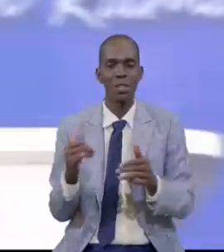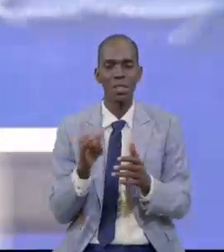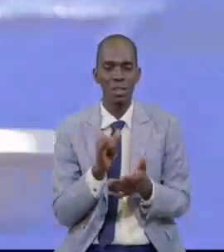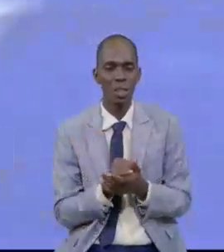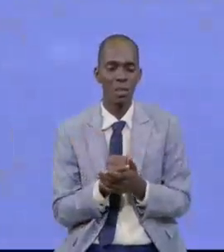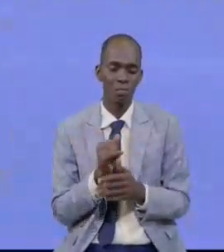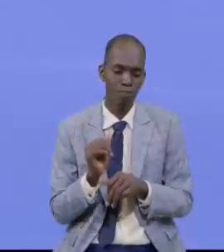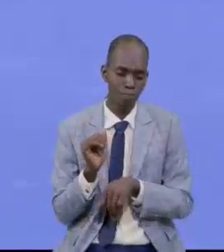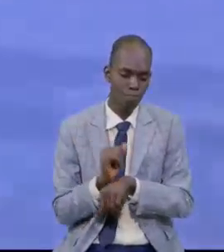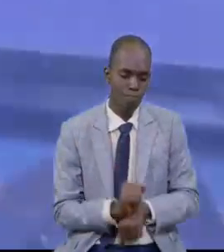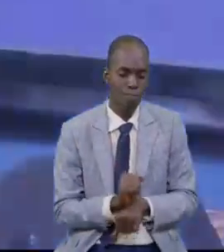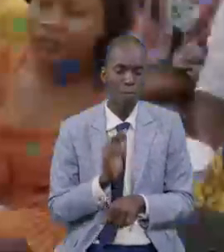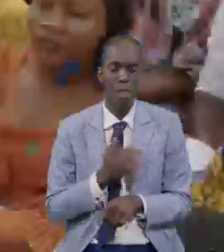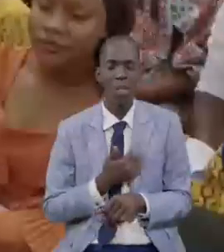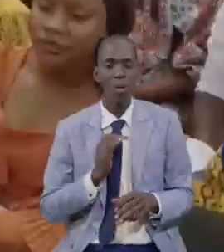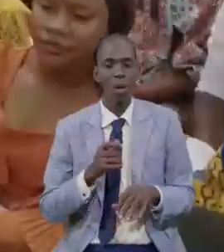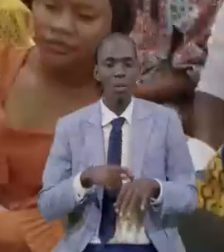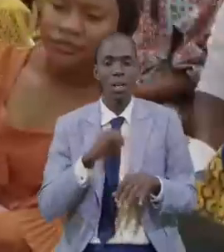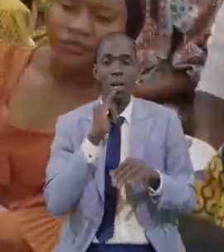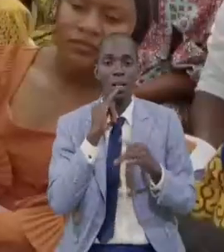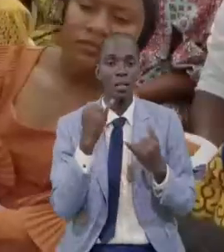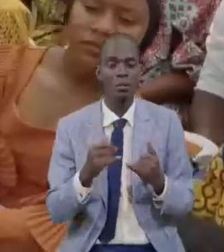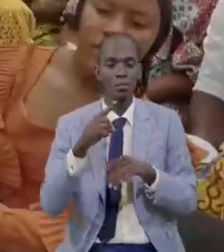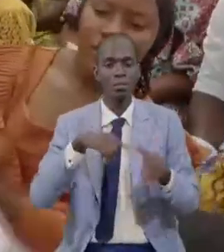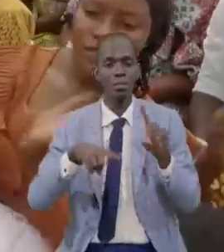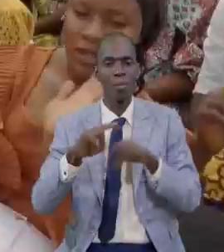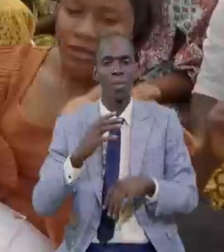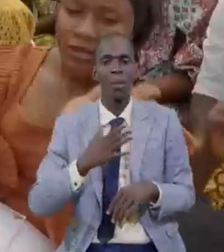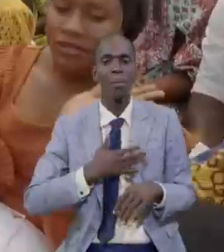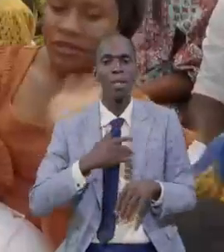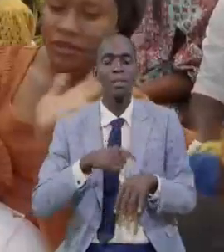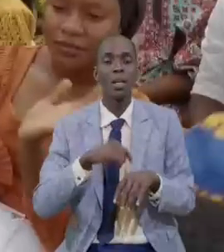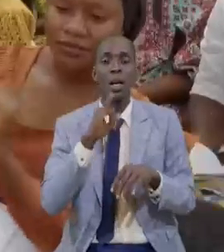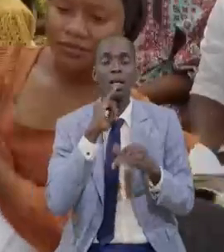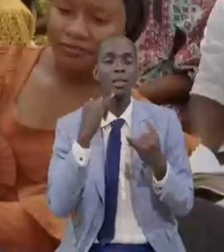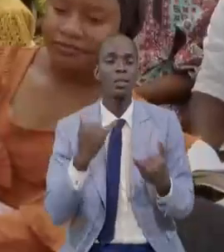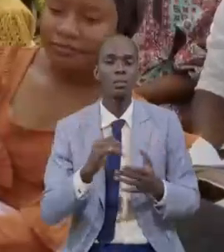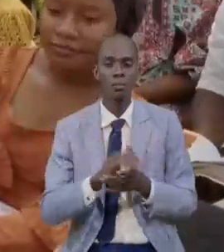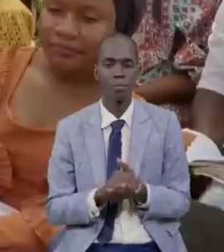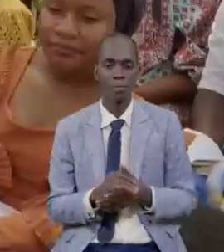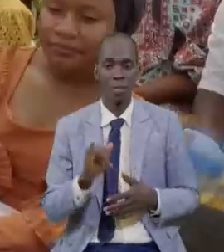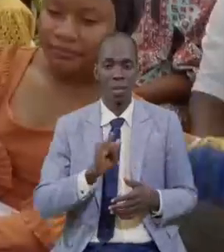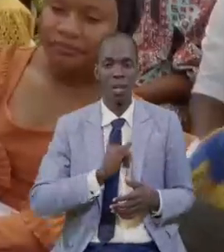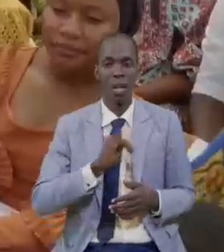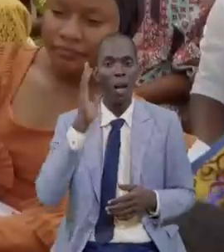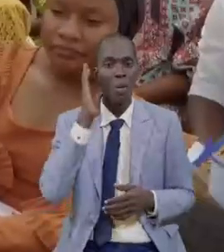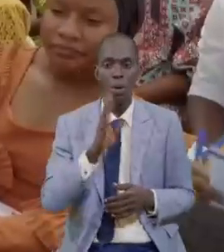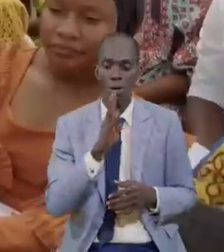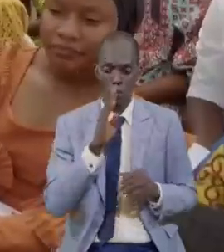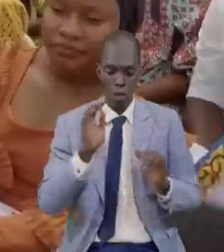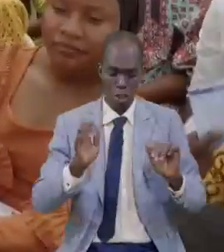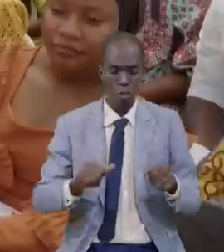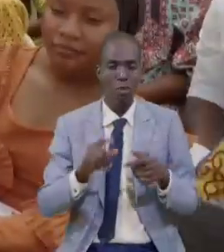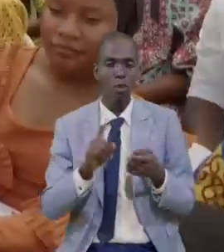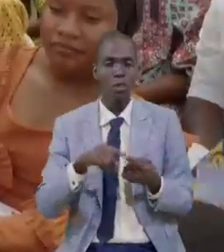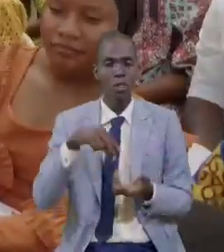now come. Say, my time has now come. I'll be able to stand against the